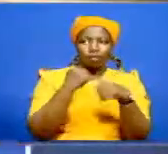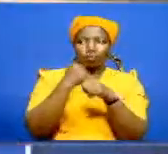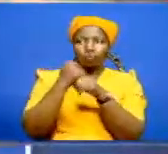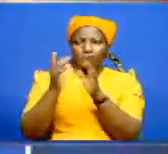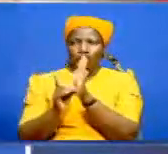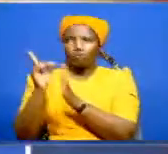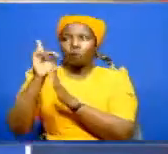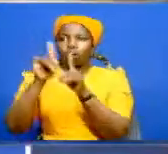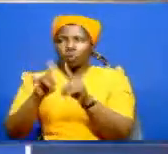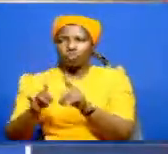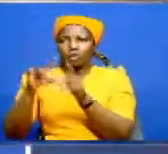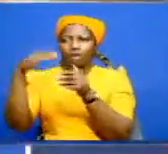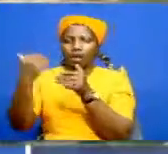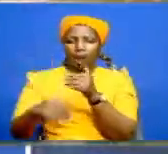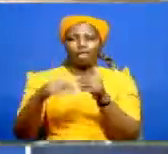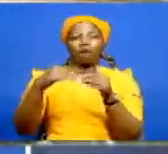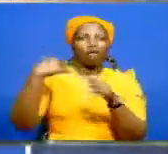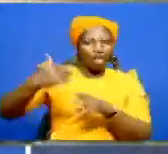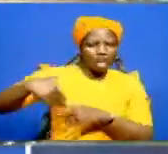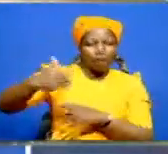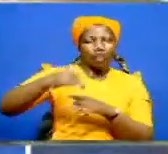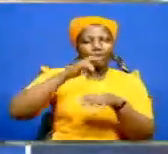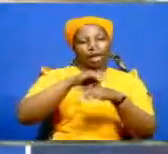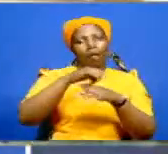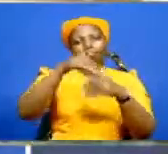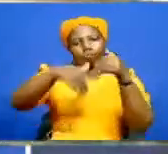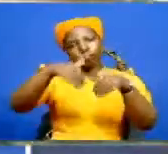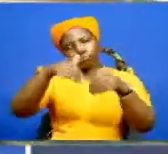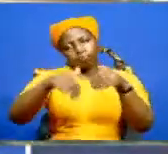chaos after the elections.